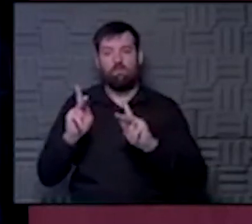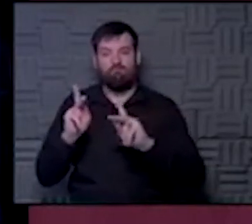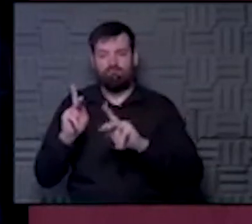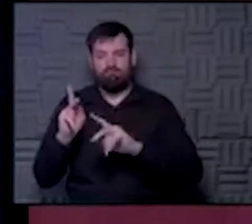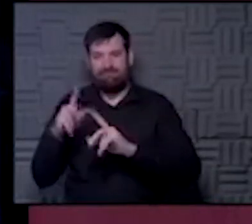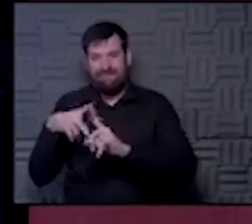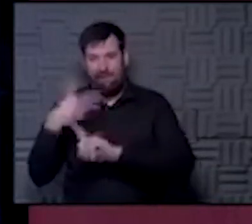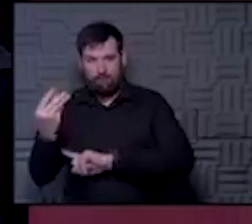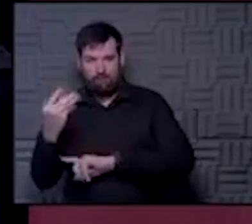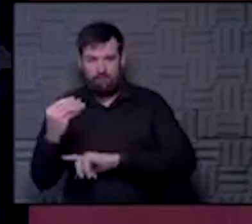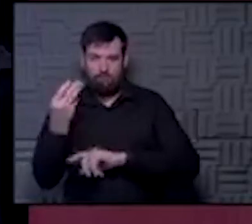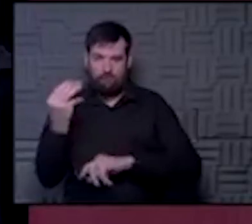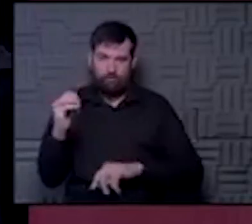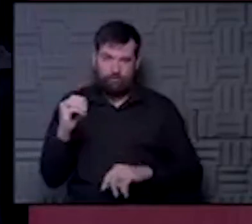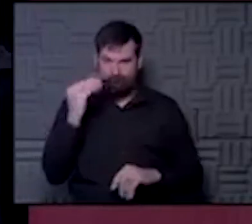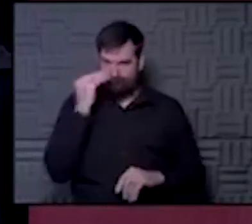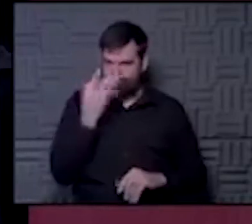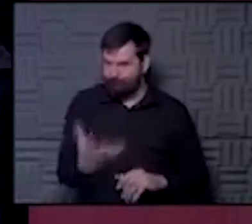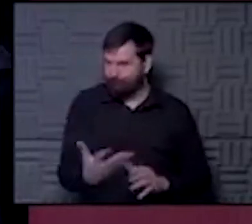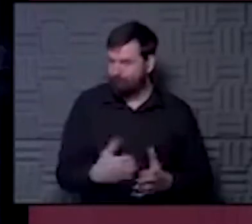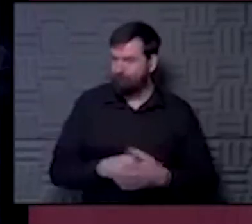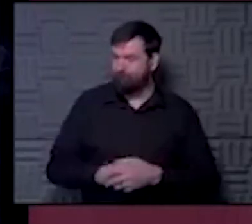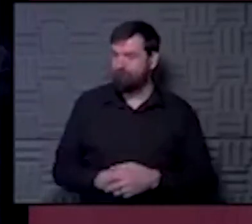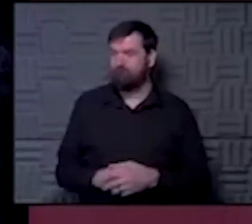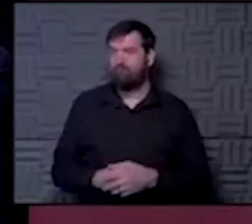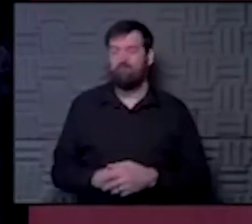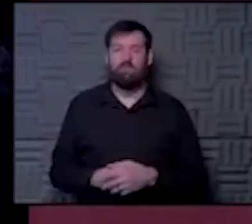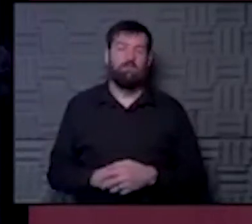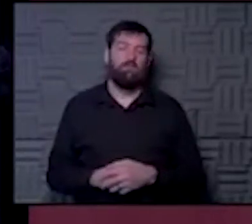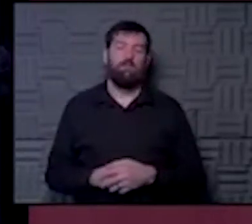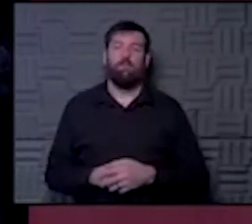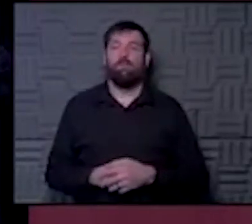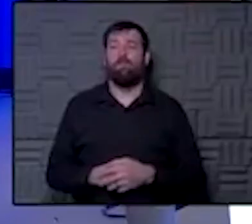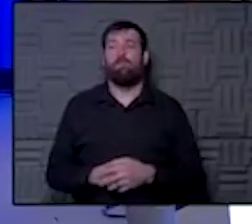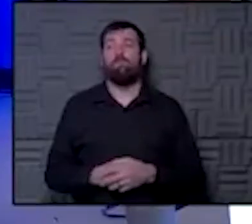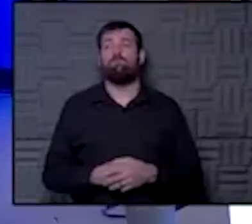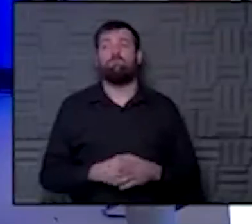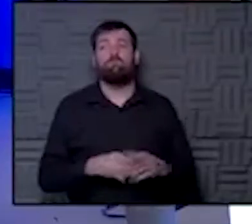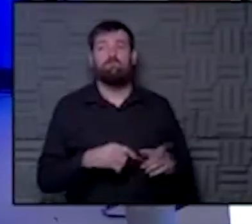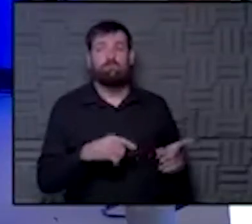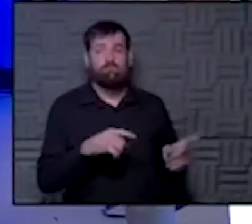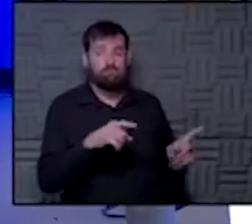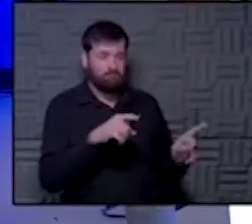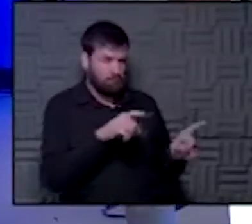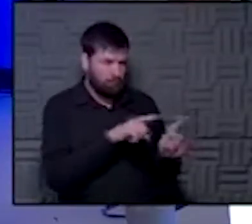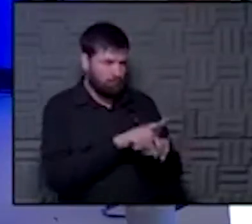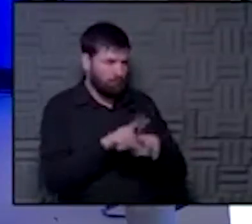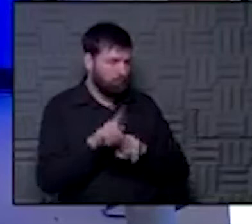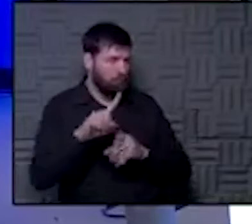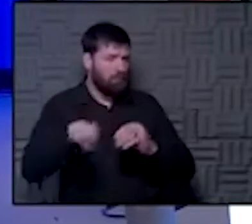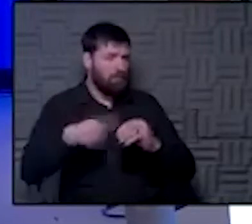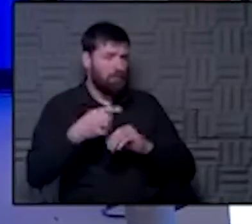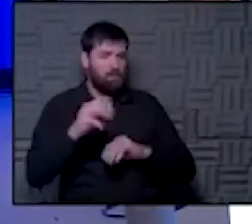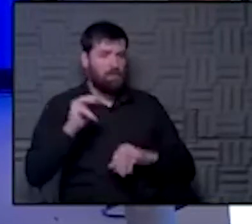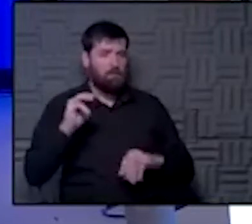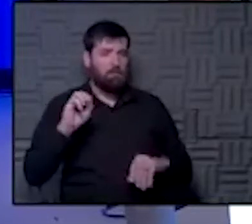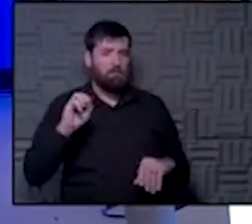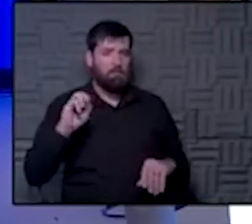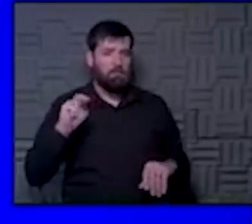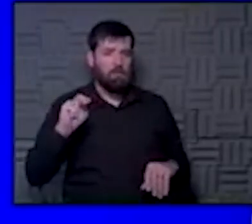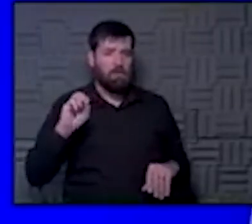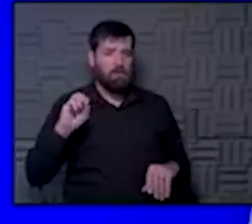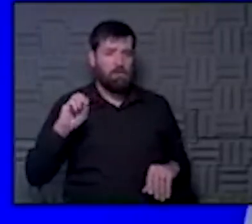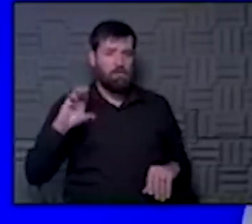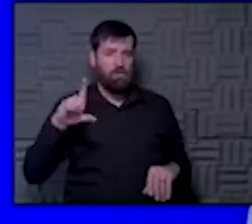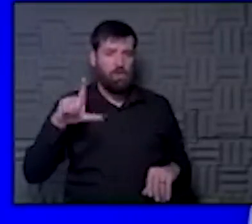Missouri. So that's just something to think about, but otherwise there's not an issue. And in the context of the monoclonal antibody therapies, again, this